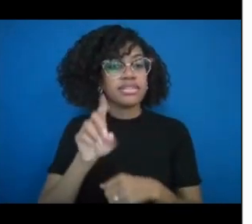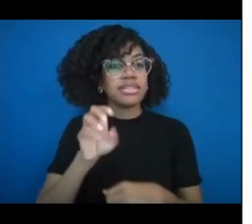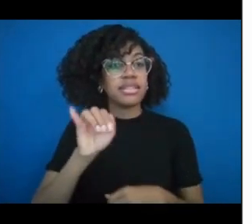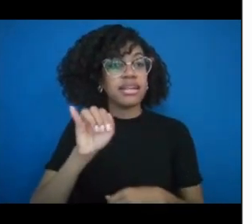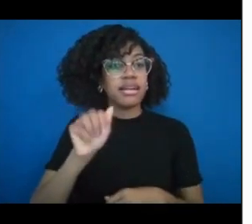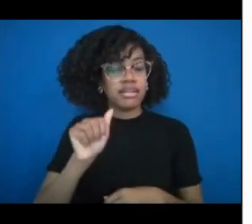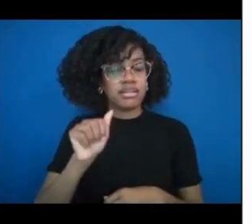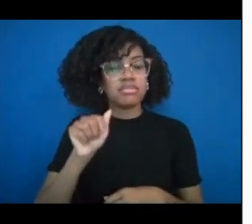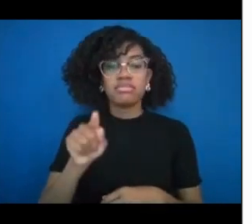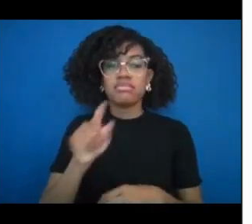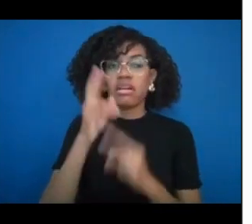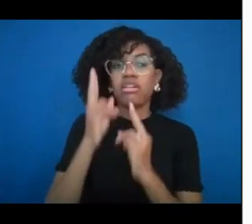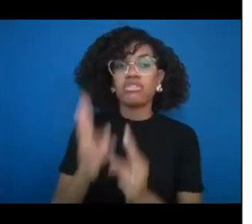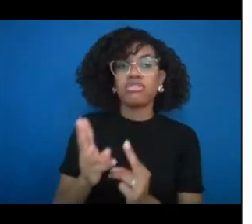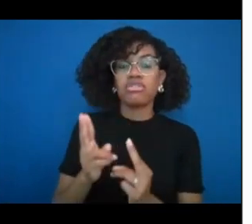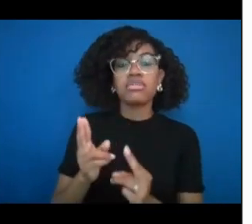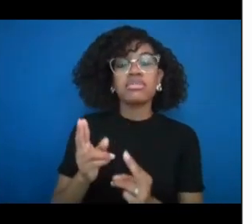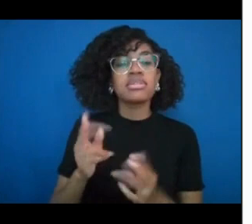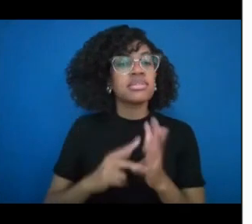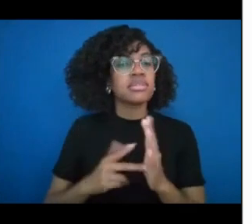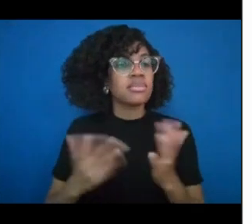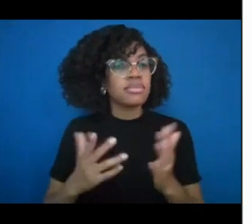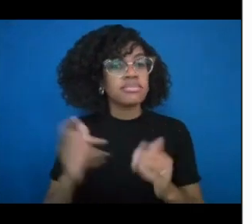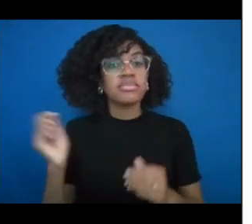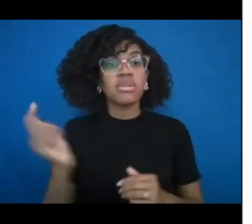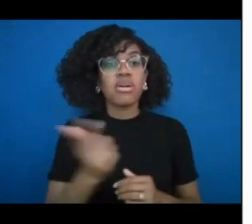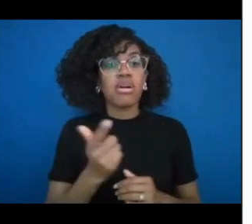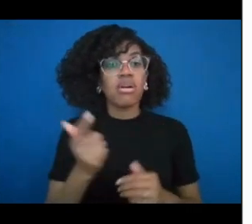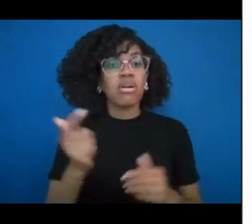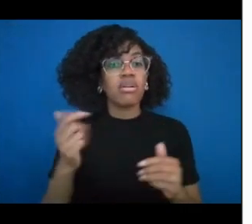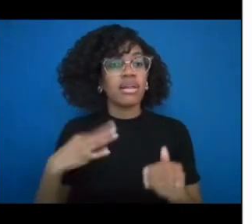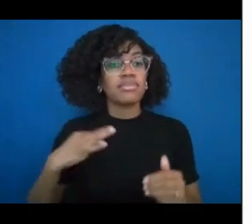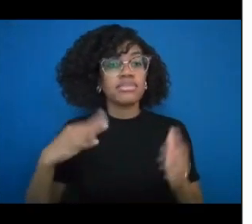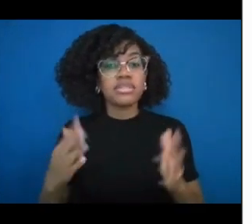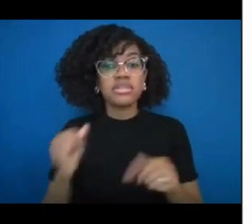equal opportunities. They're respected, empowered, and treated fairly.